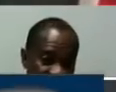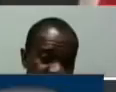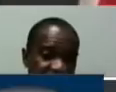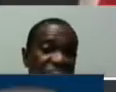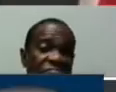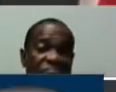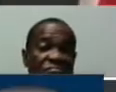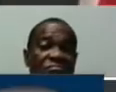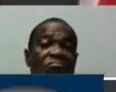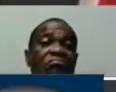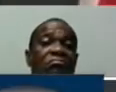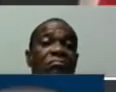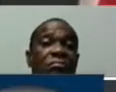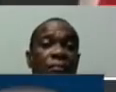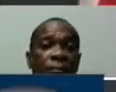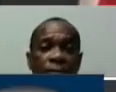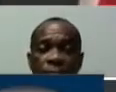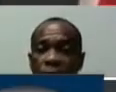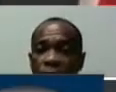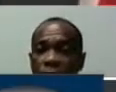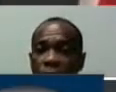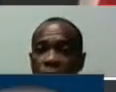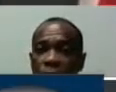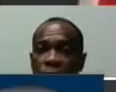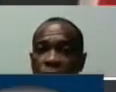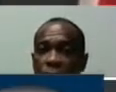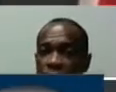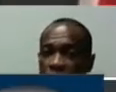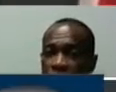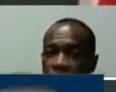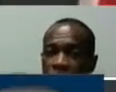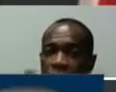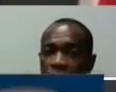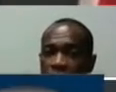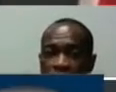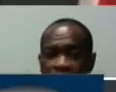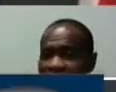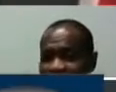That is not your job, members of the media. It's not your job,